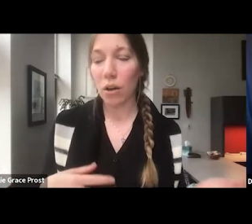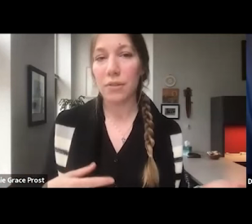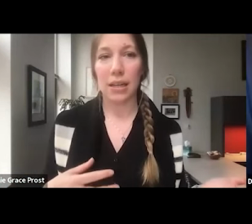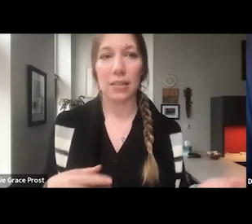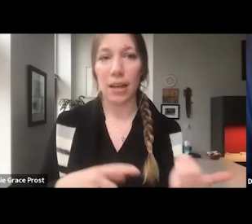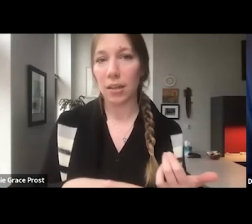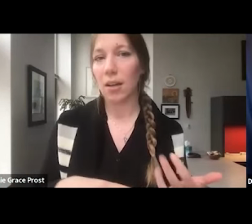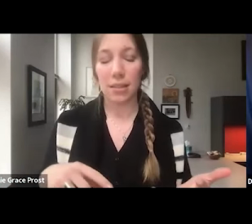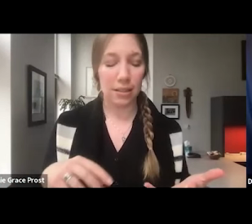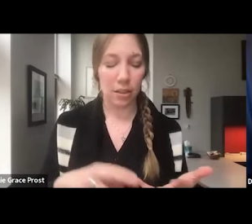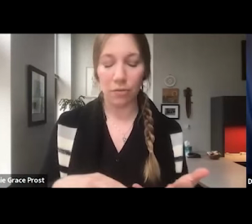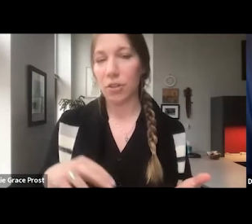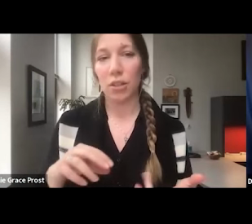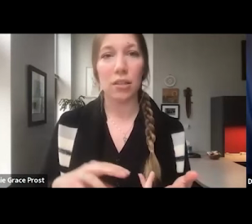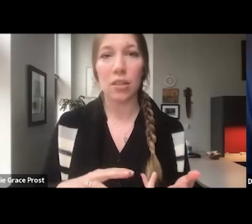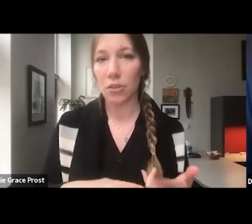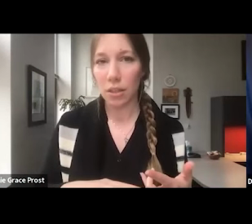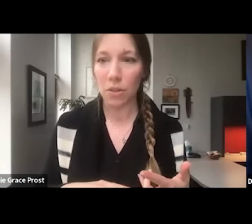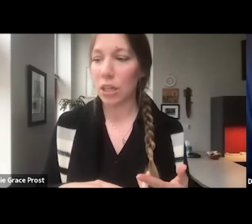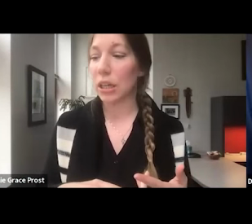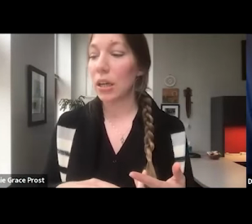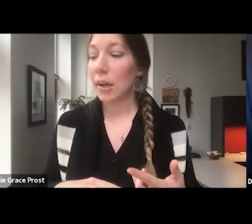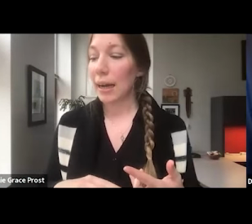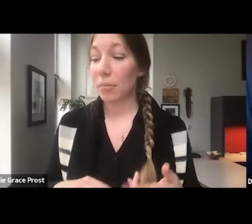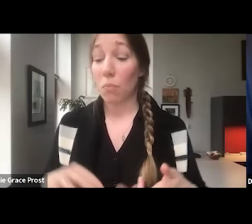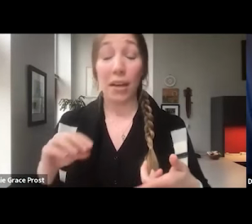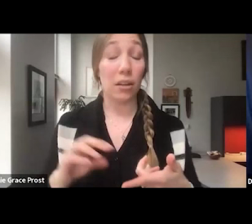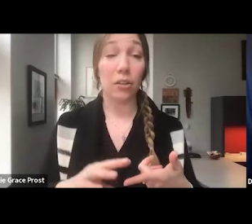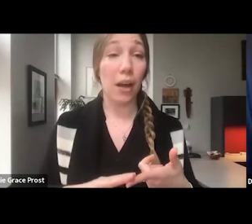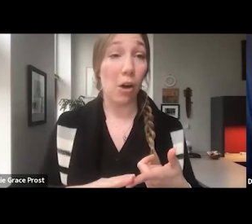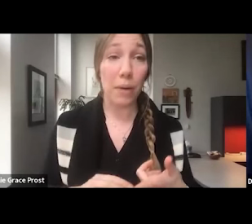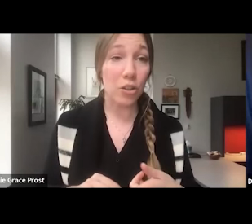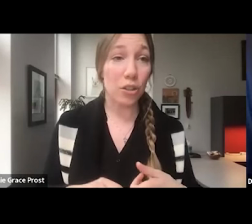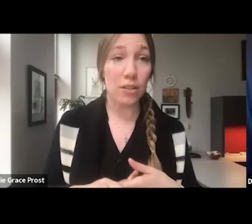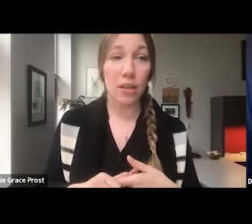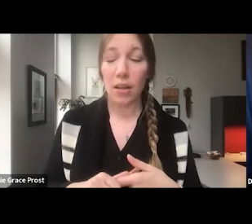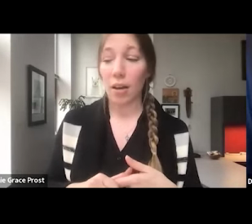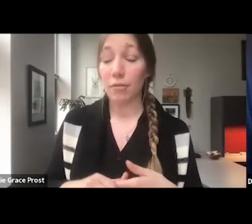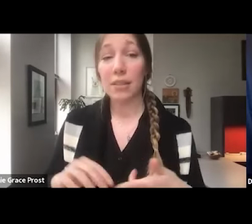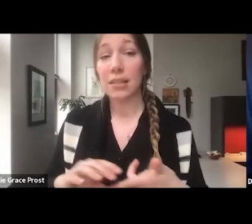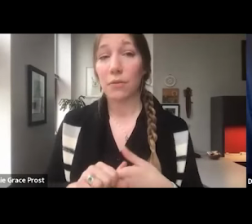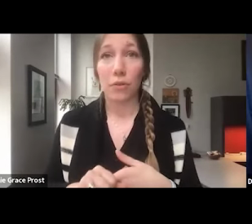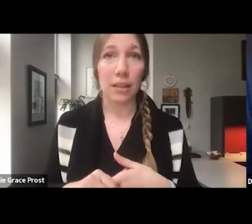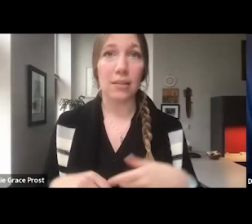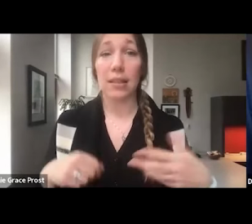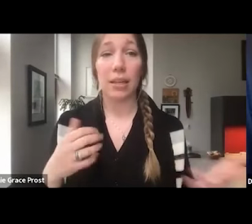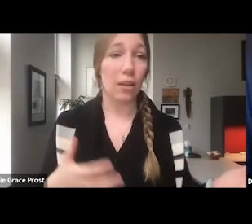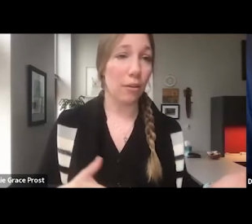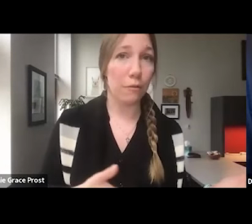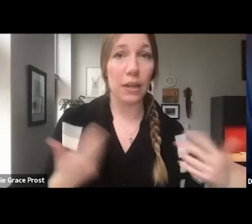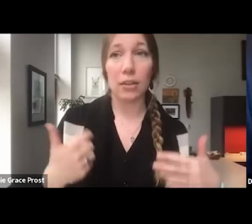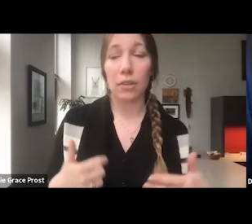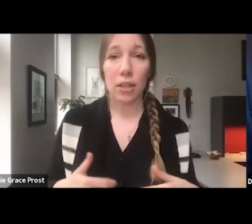also off-site diagnostics, intervention, continued imaging. It can include outpatient visits for things